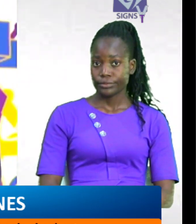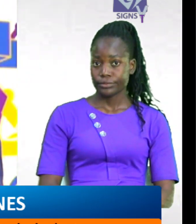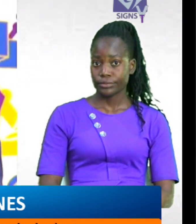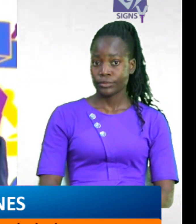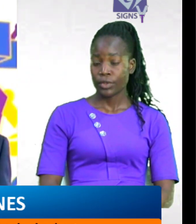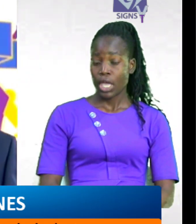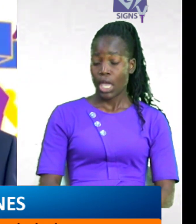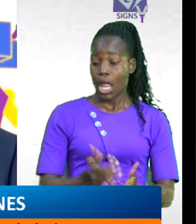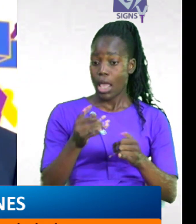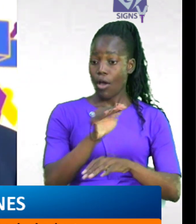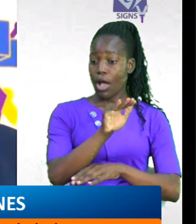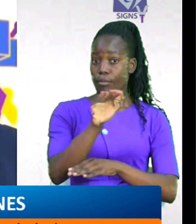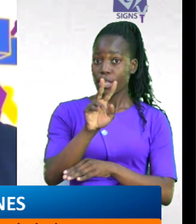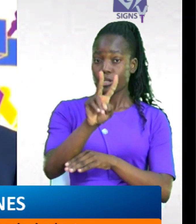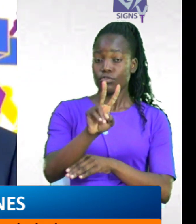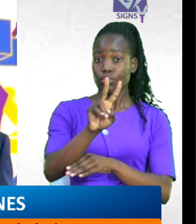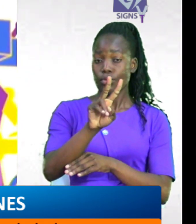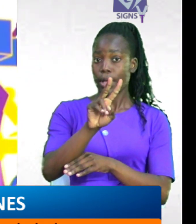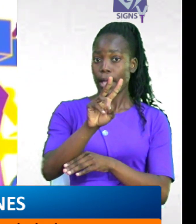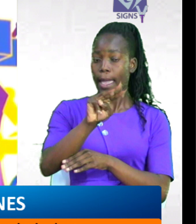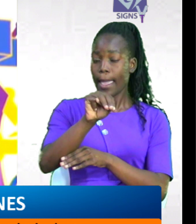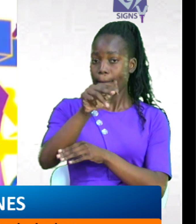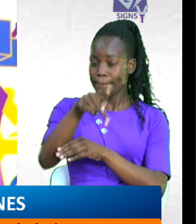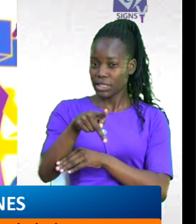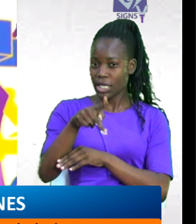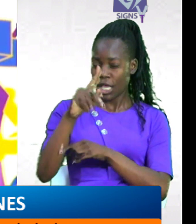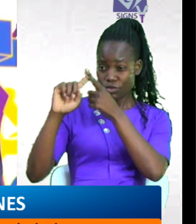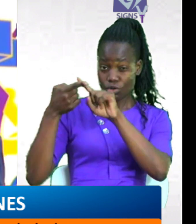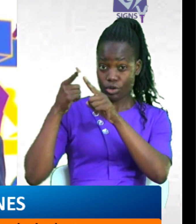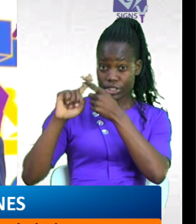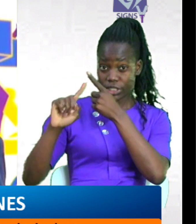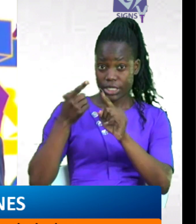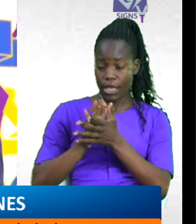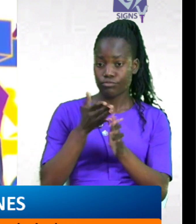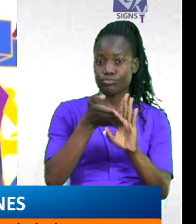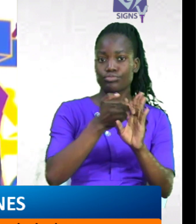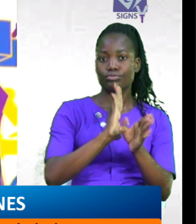fight against corruption. Here are the full details.